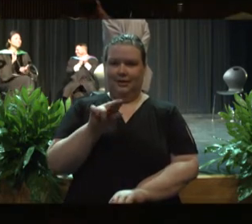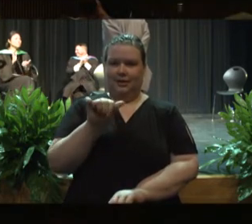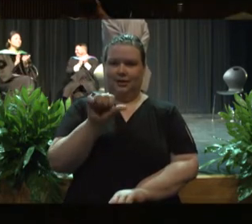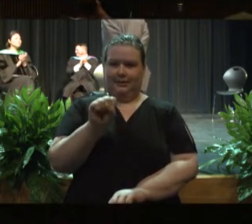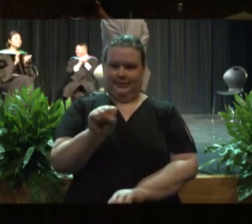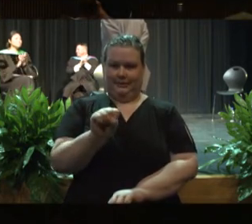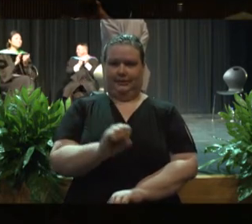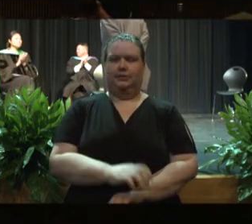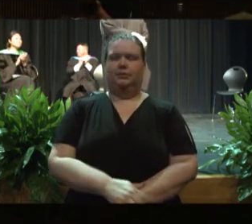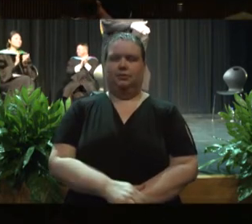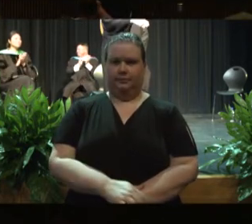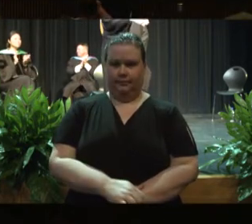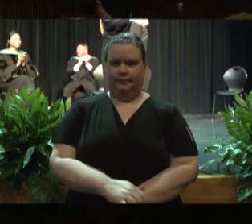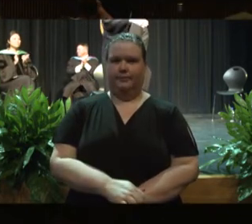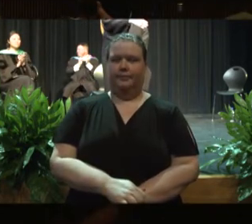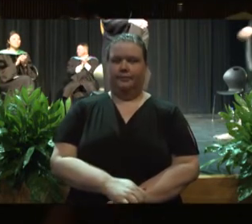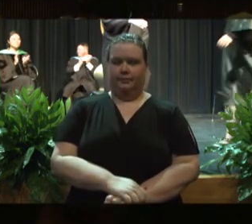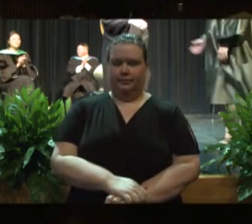Cardenas.